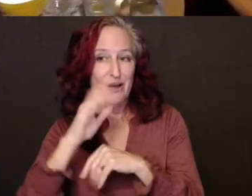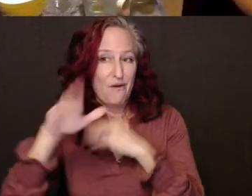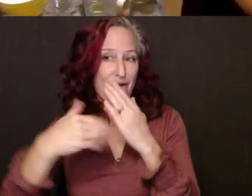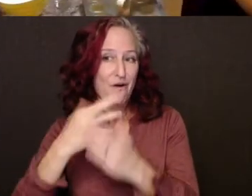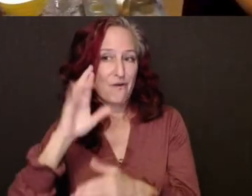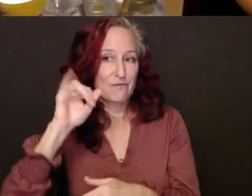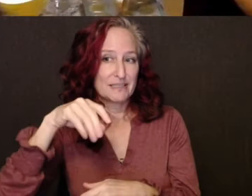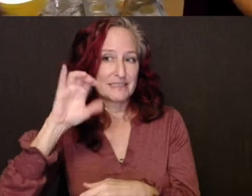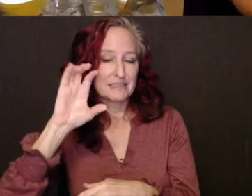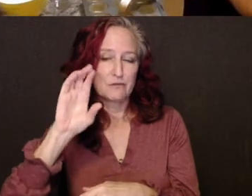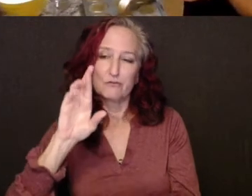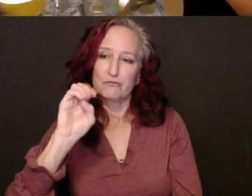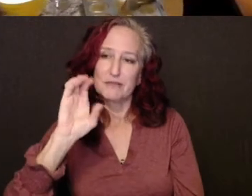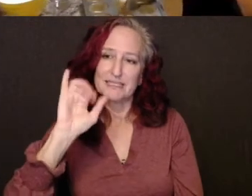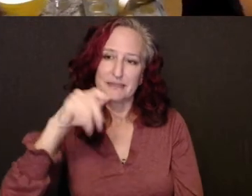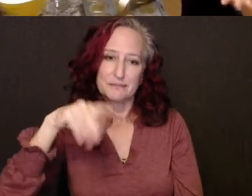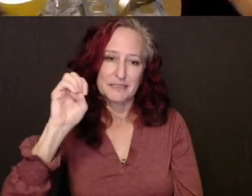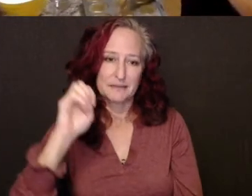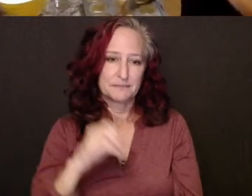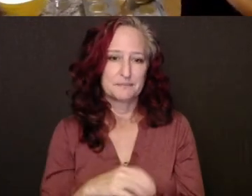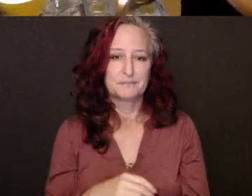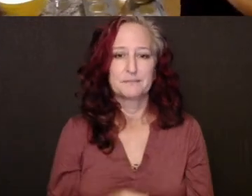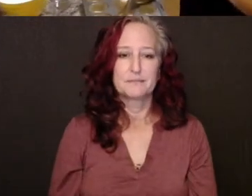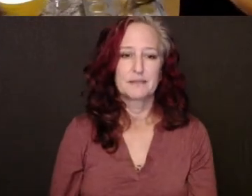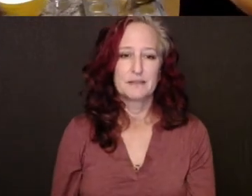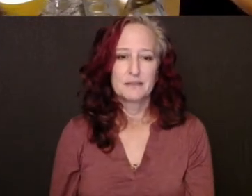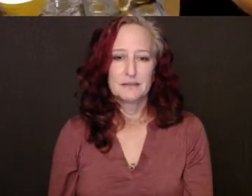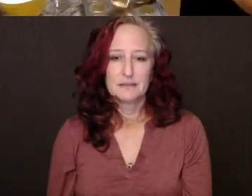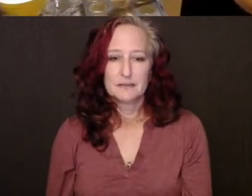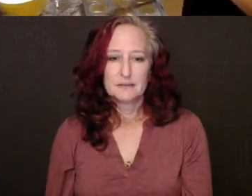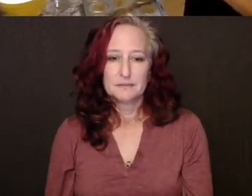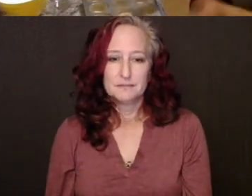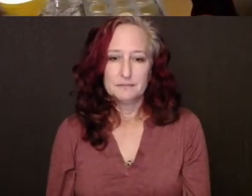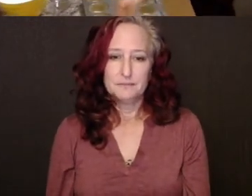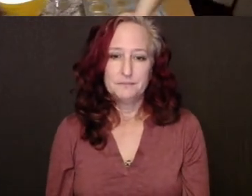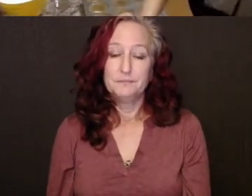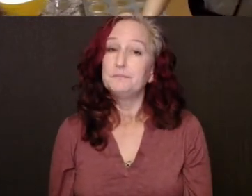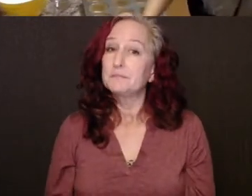be awesome. I would love to see how out in the world.